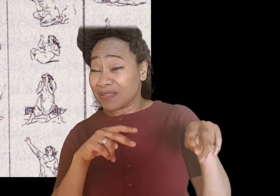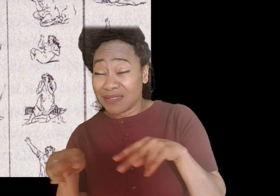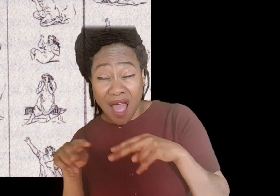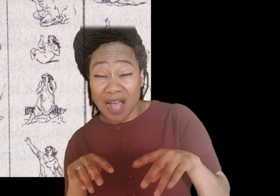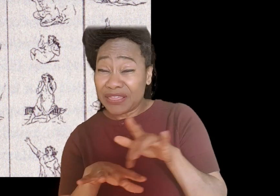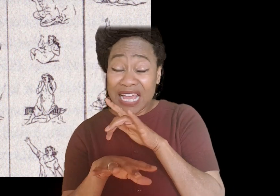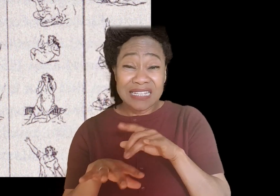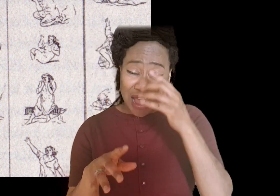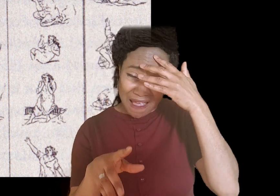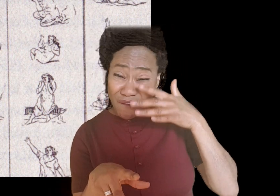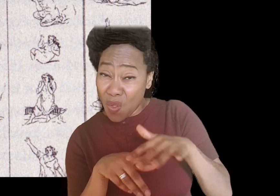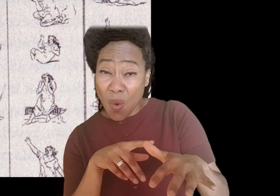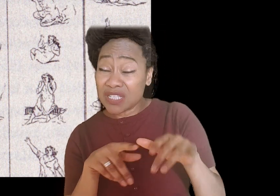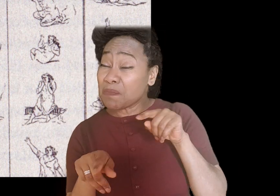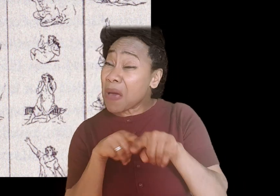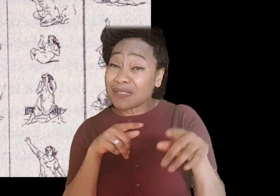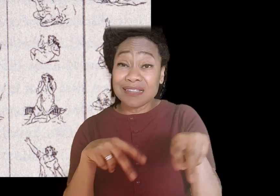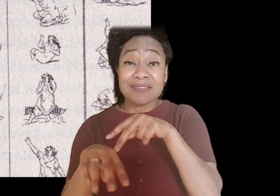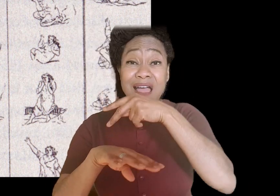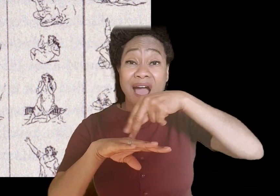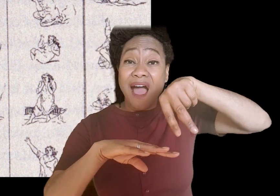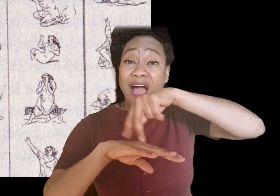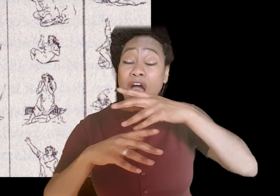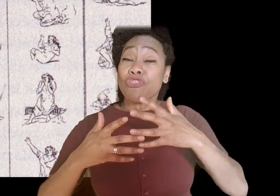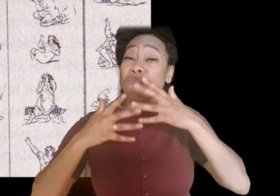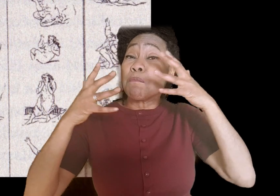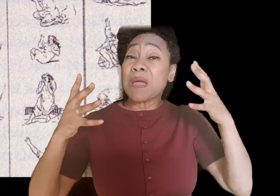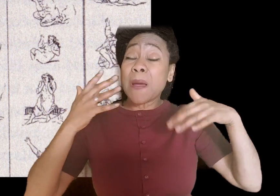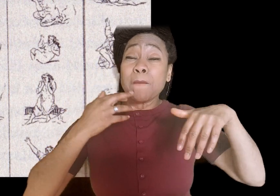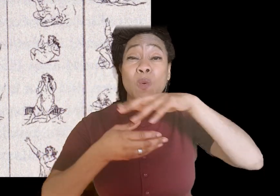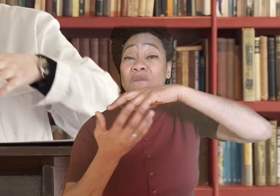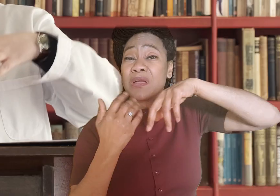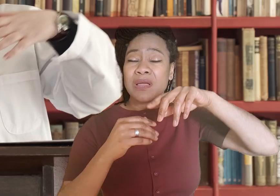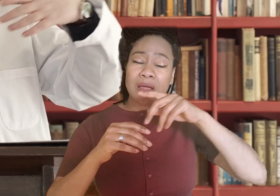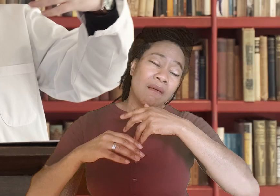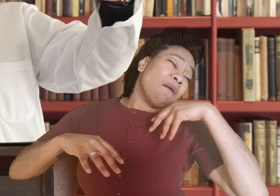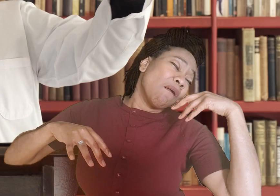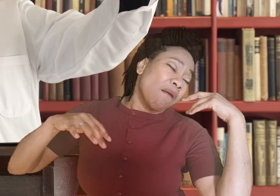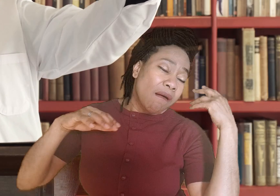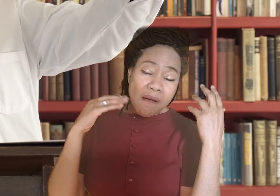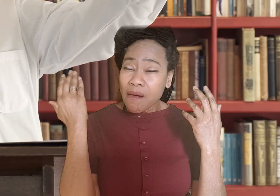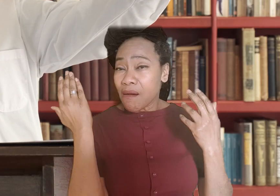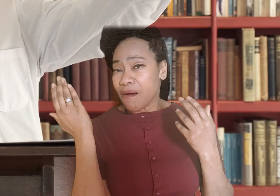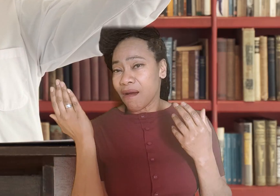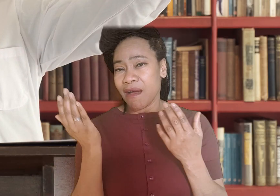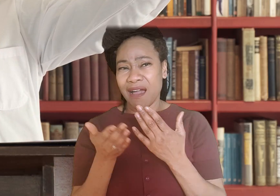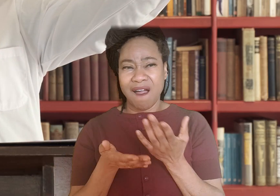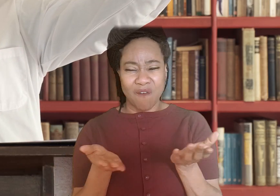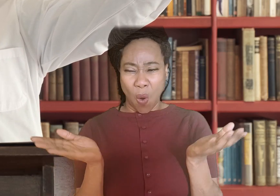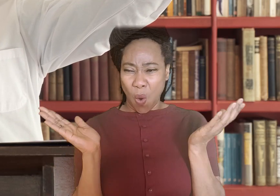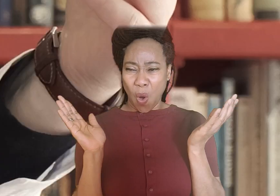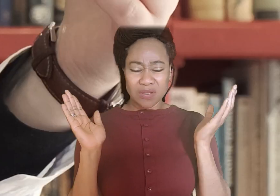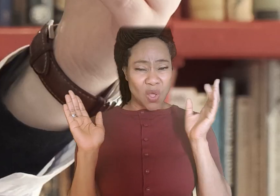particularly, and if we look at some of the drawings of the grand movements, it's easy to see how. They look like the image of